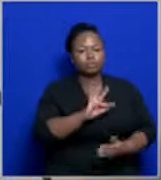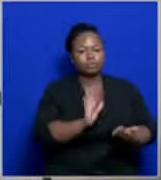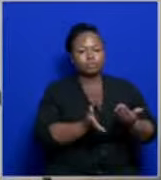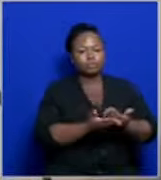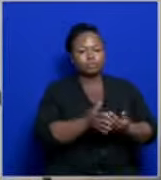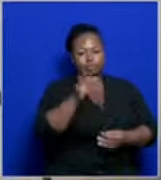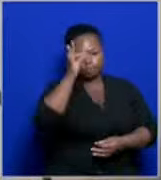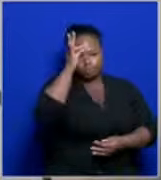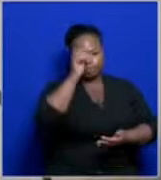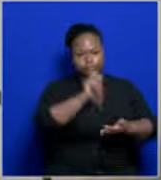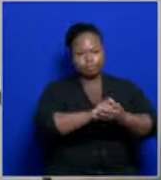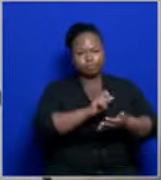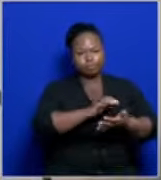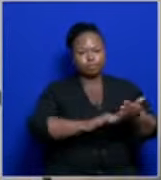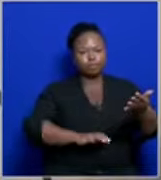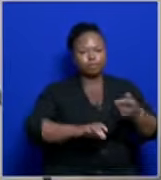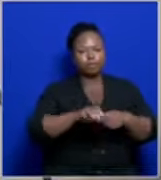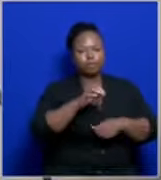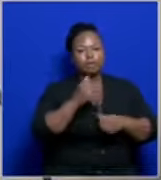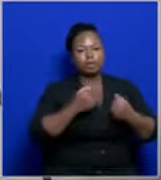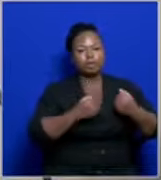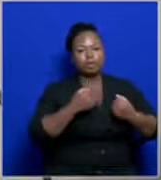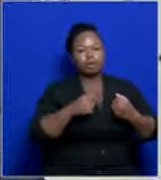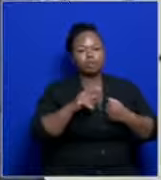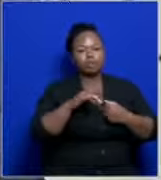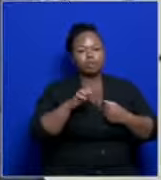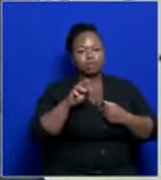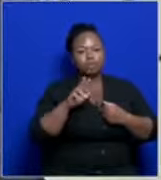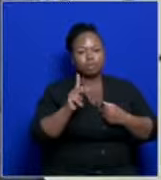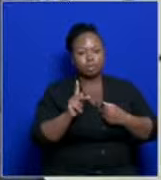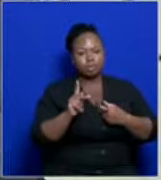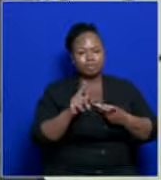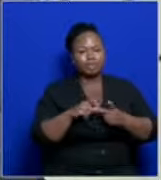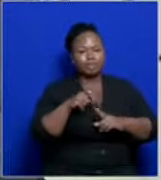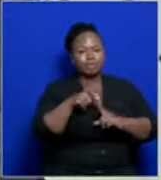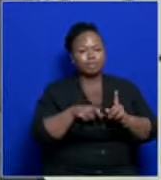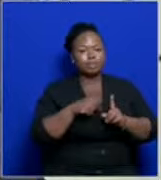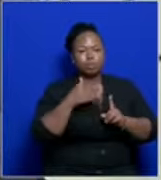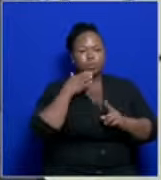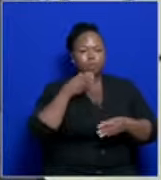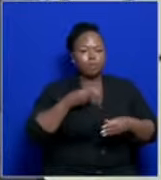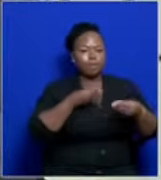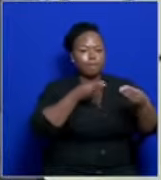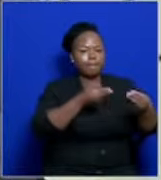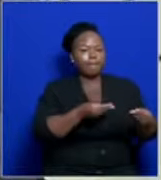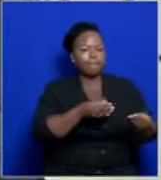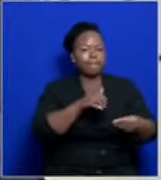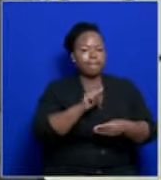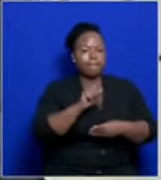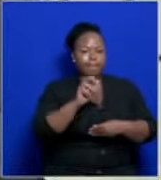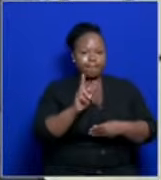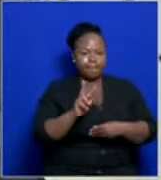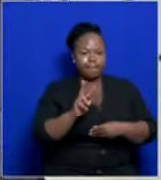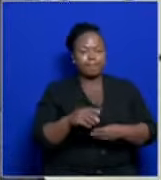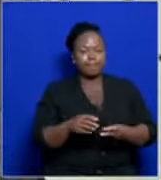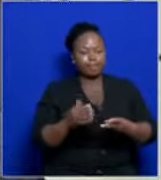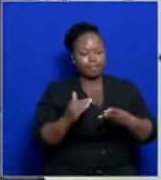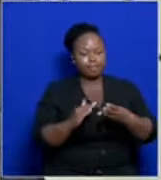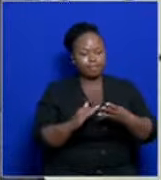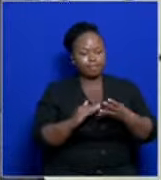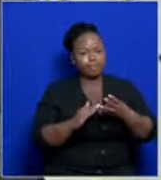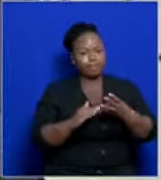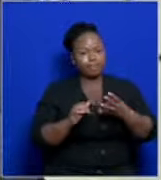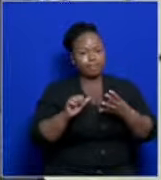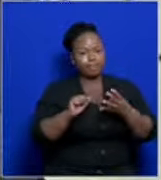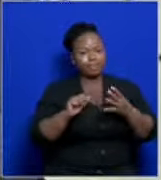track, and brackets, person who gave A2. And lastly, A17 must be accompanied by opening and